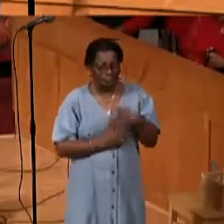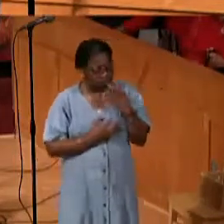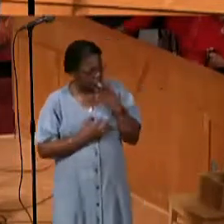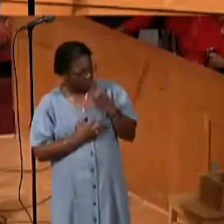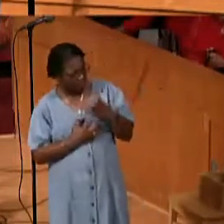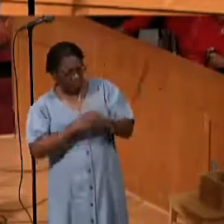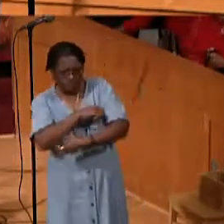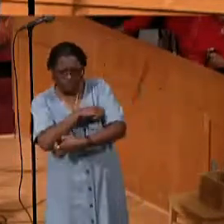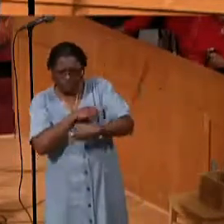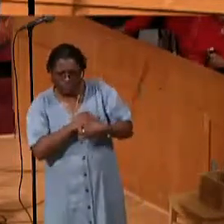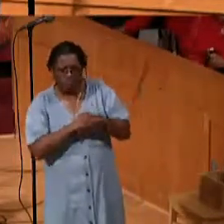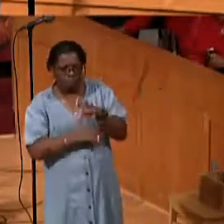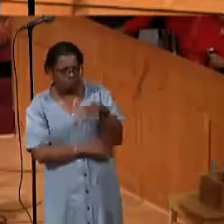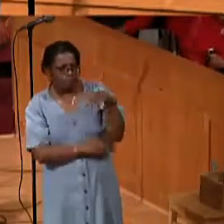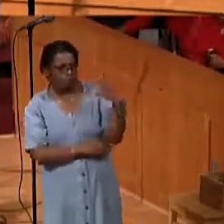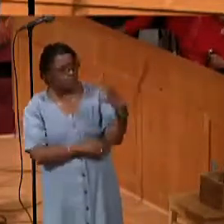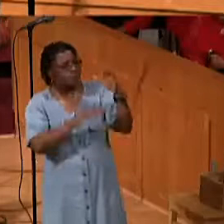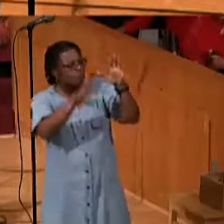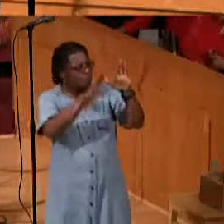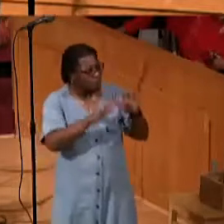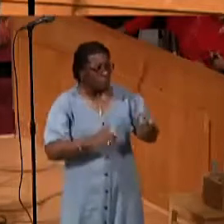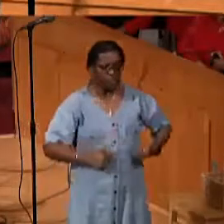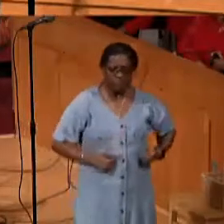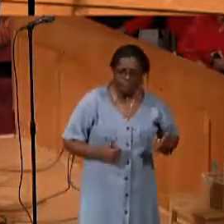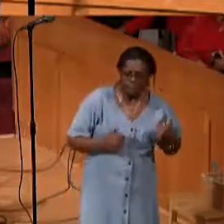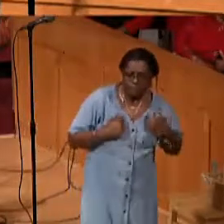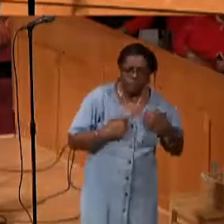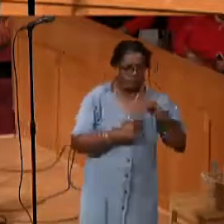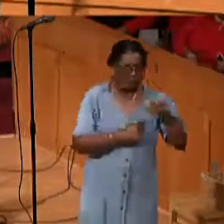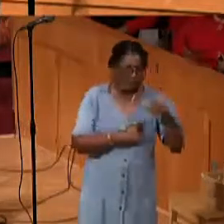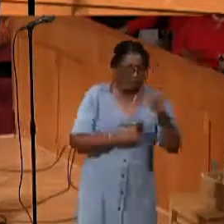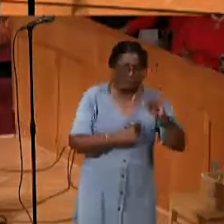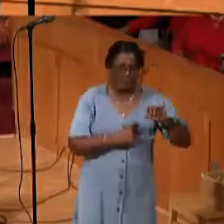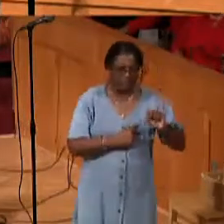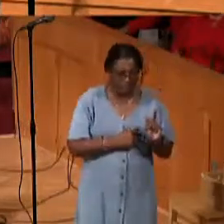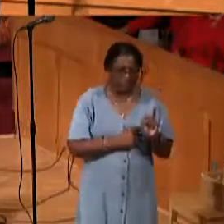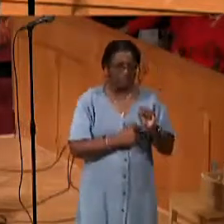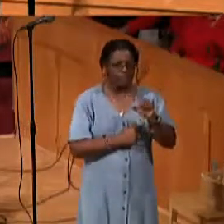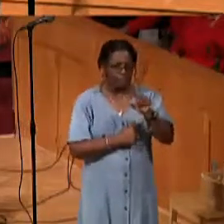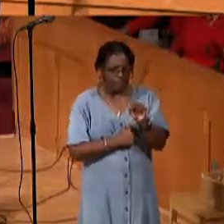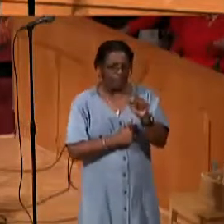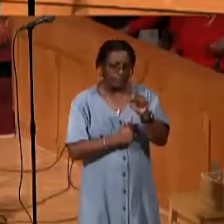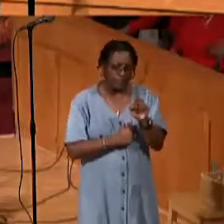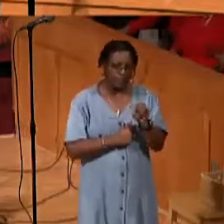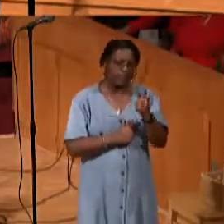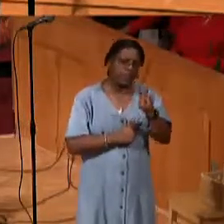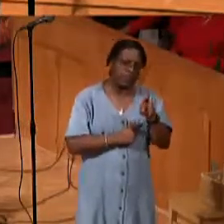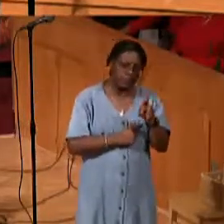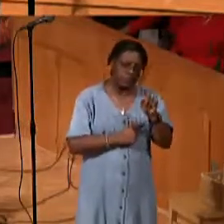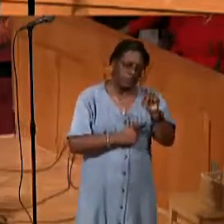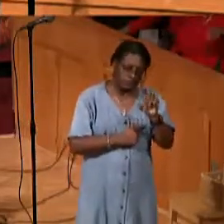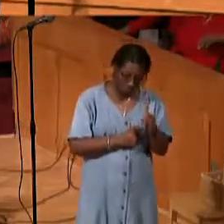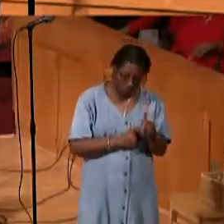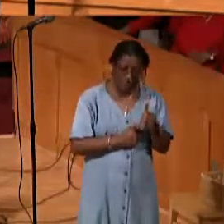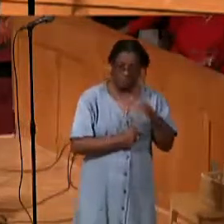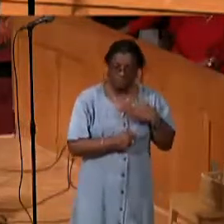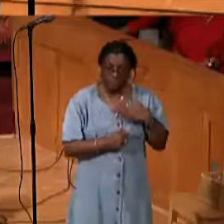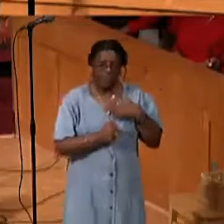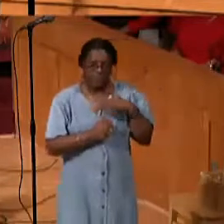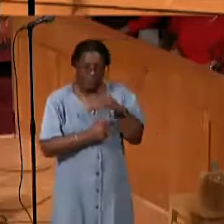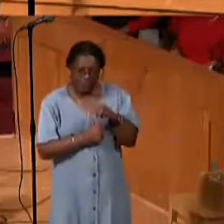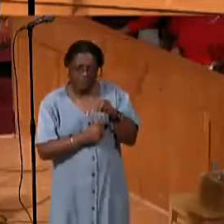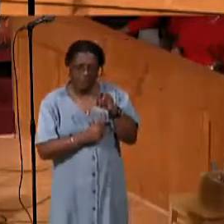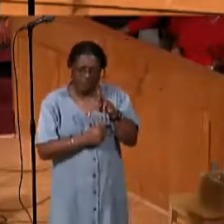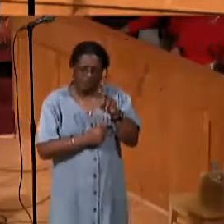Street, It's a Wonderful Life, Amen, James Stewart, and all of that, and The Letter from Santa Claus by Mark Twain,